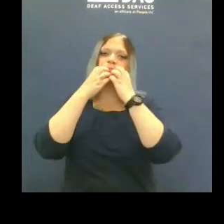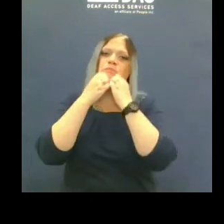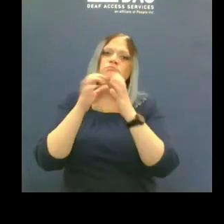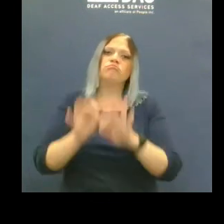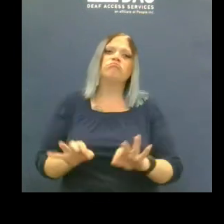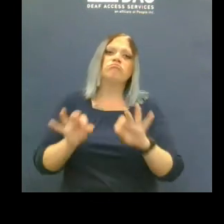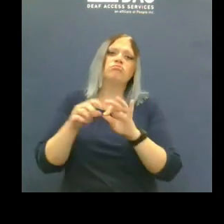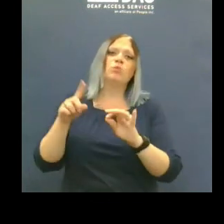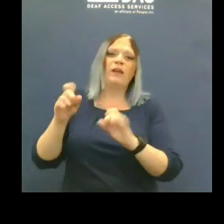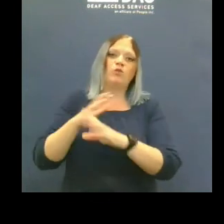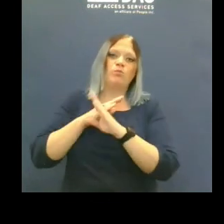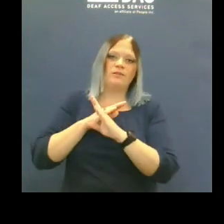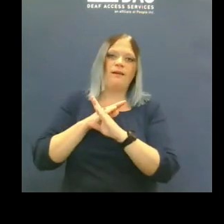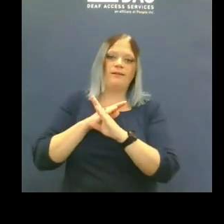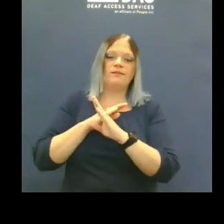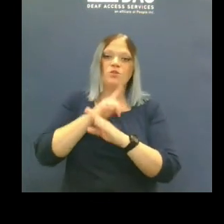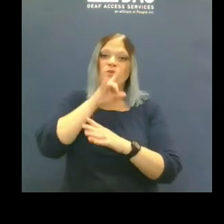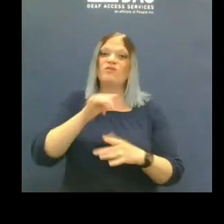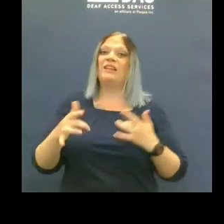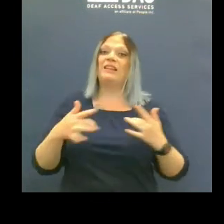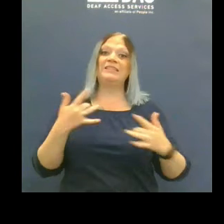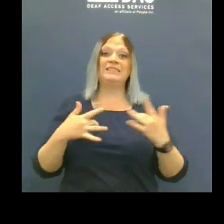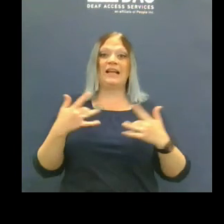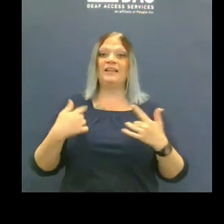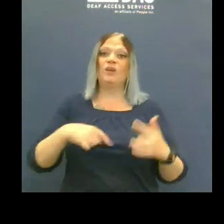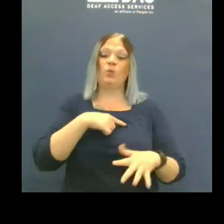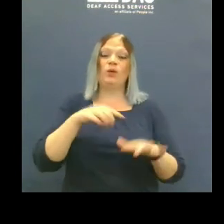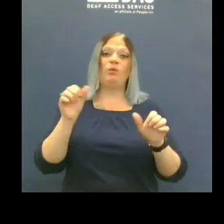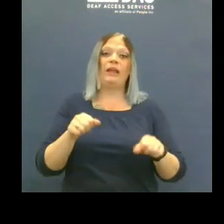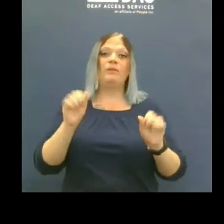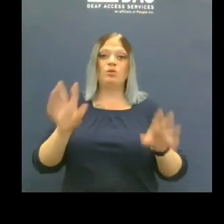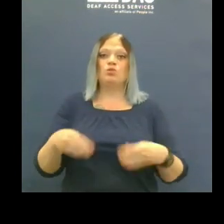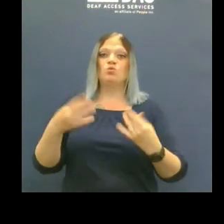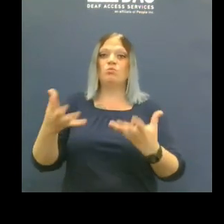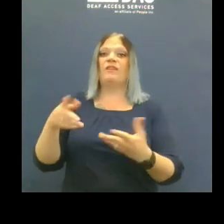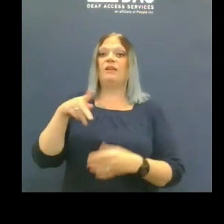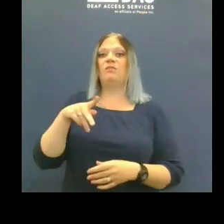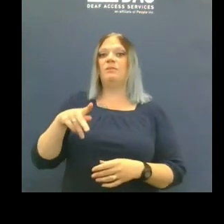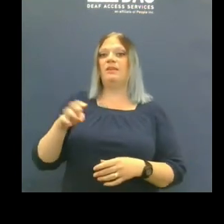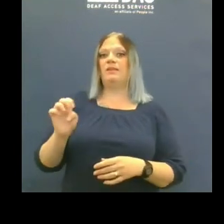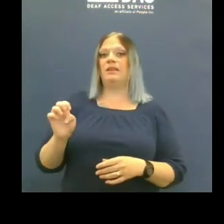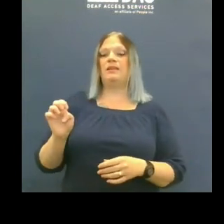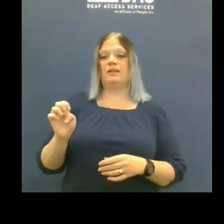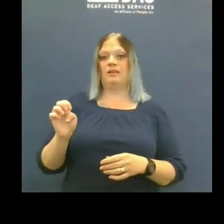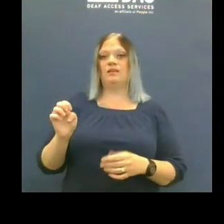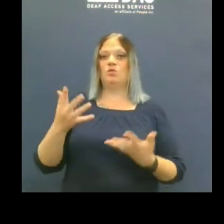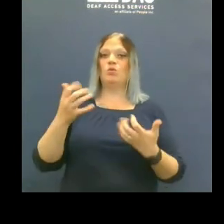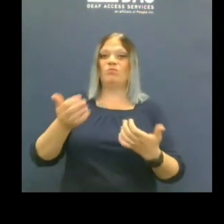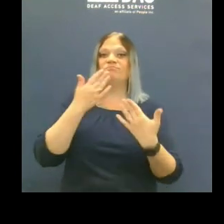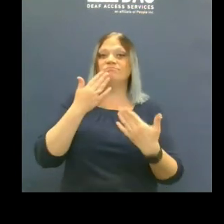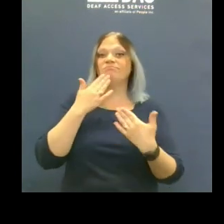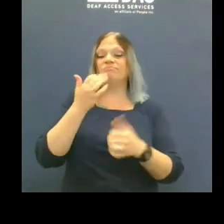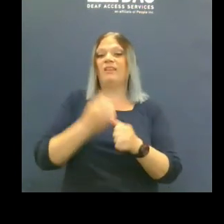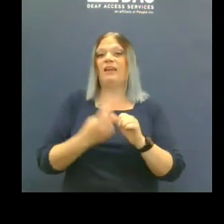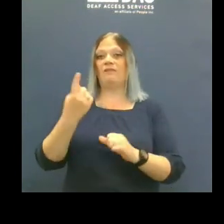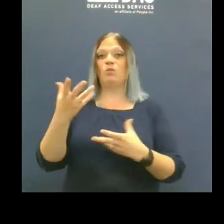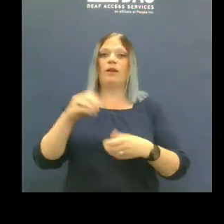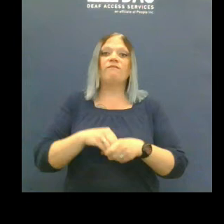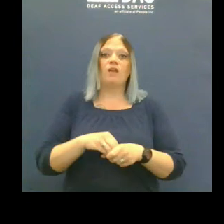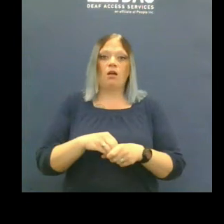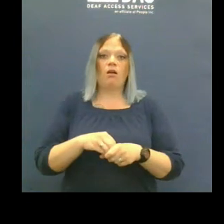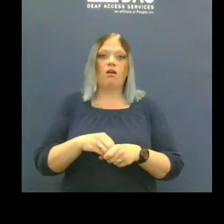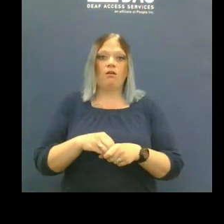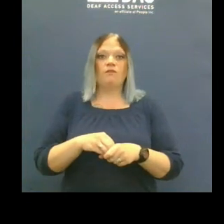have to protect them, and so we're really excited that we were able to provide this PPE, and so we want to thank everybody involved